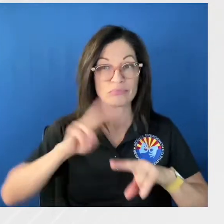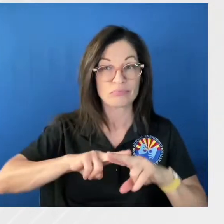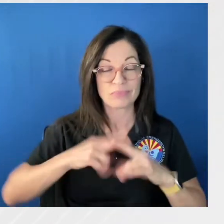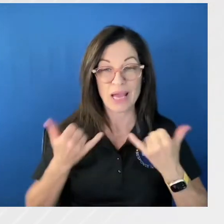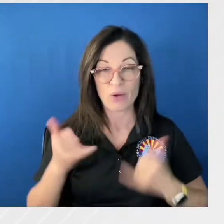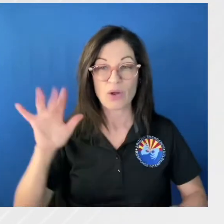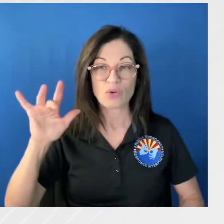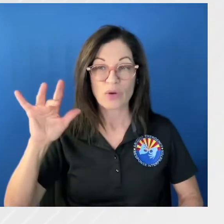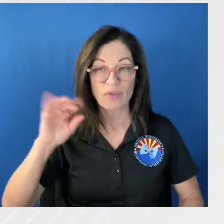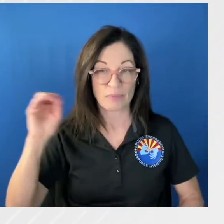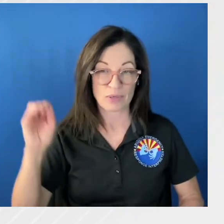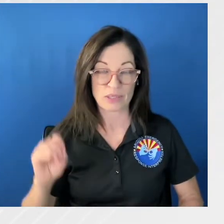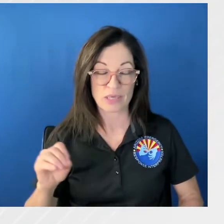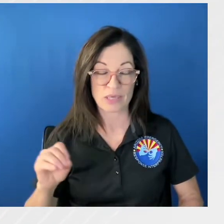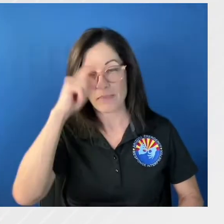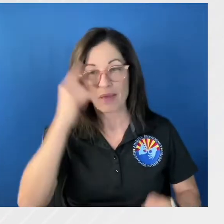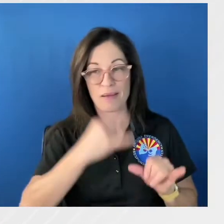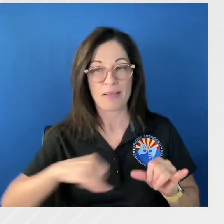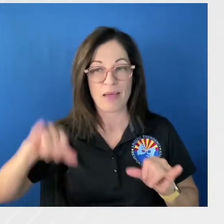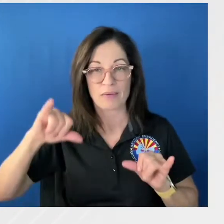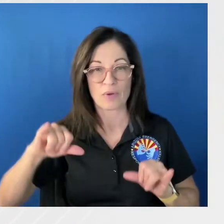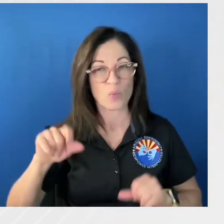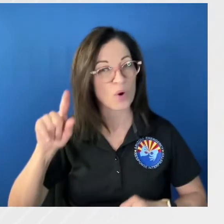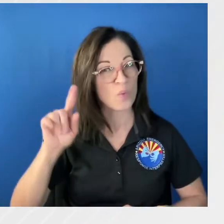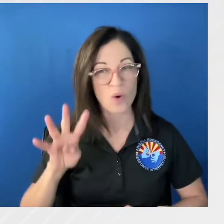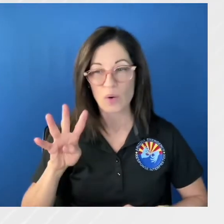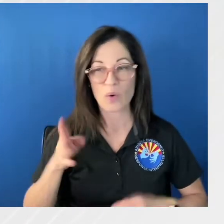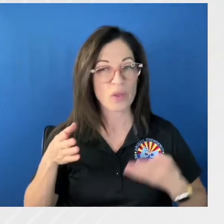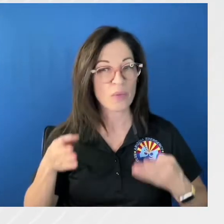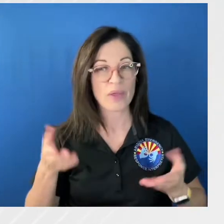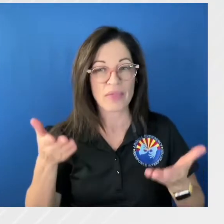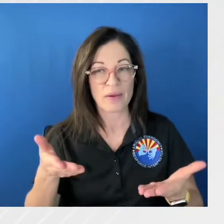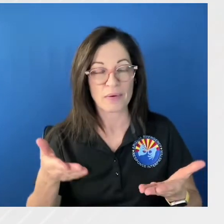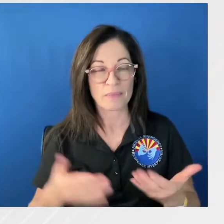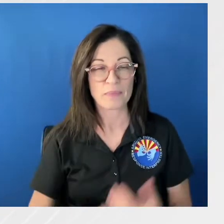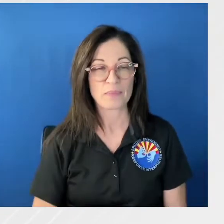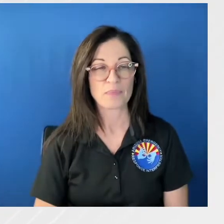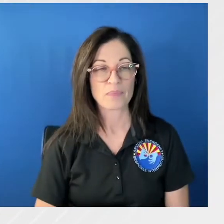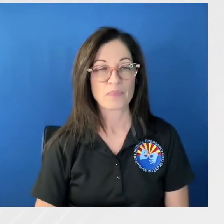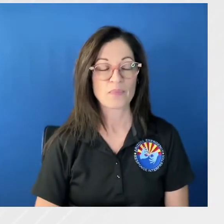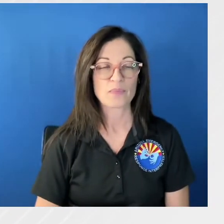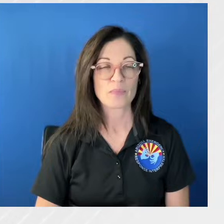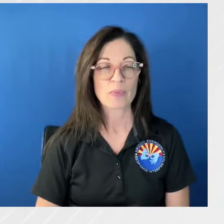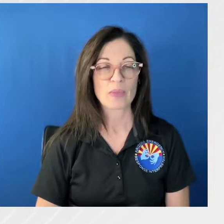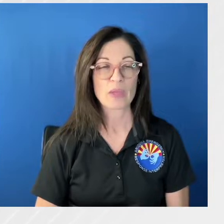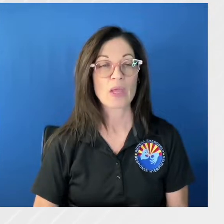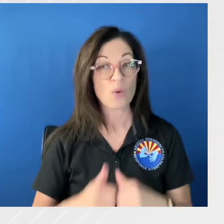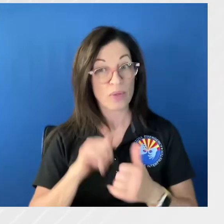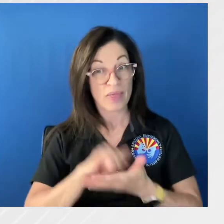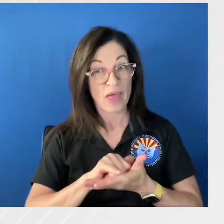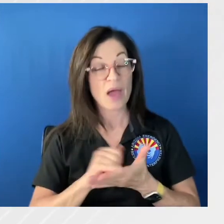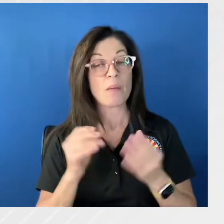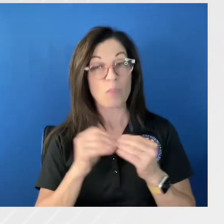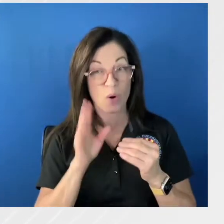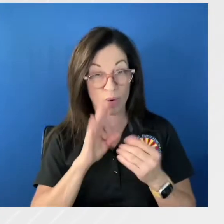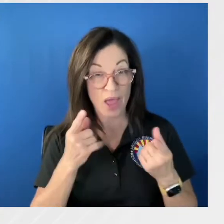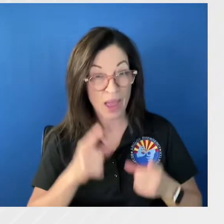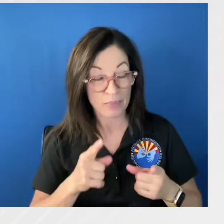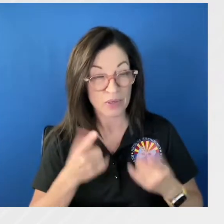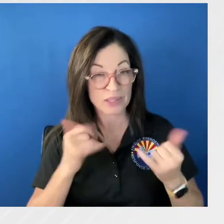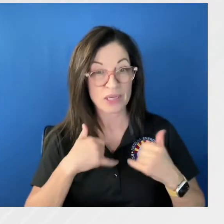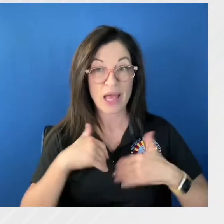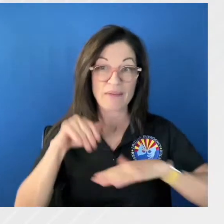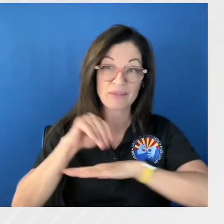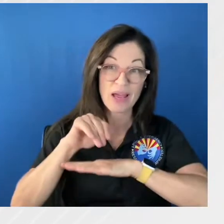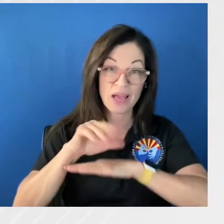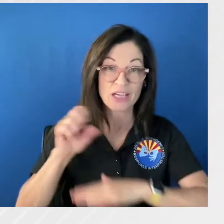tonight. So that's a quarter of the way. So with that, more to come. You know, we still have night shift. Firefighters